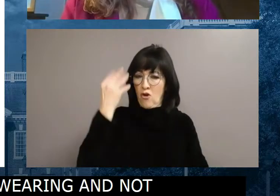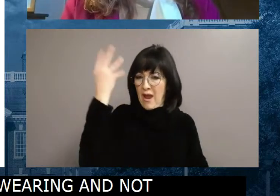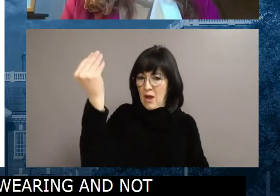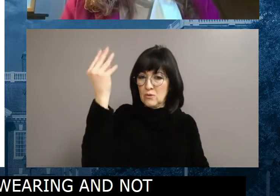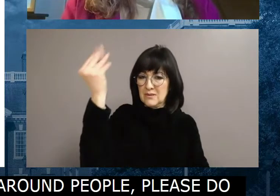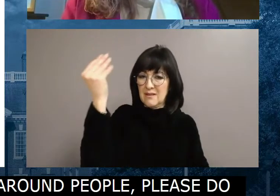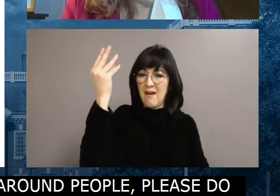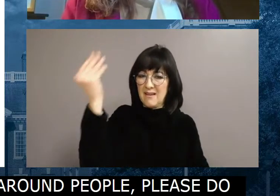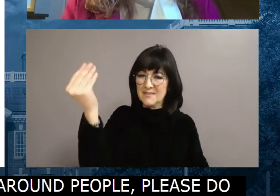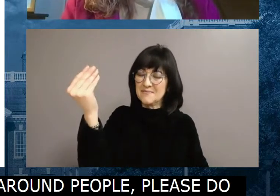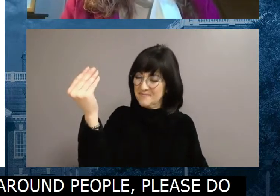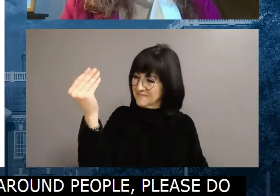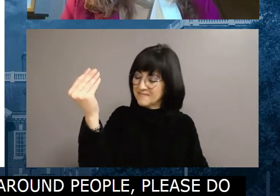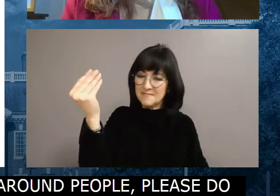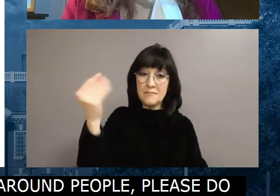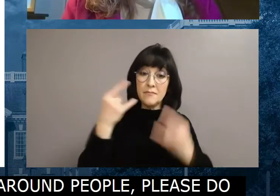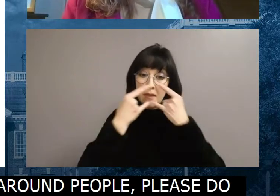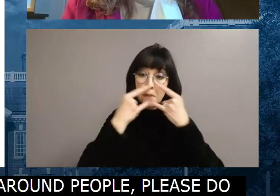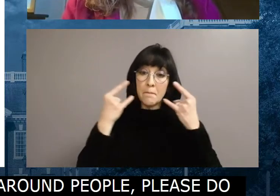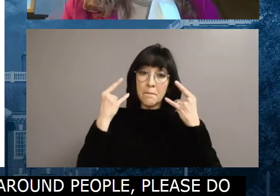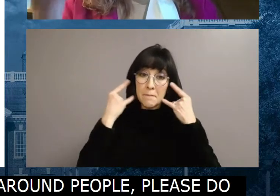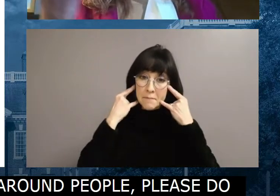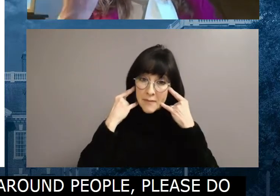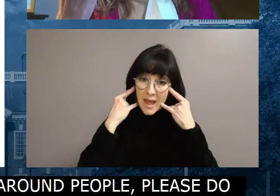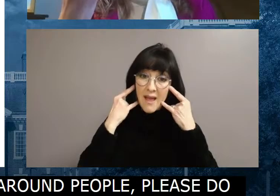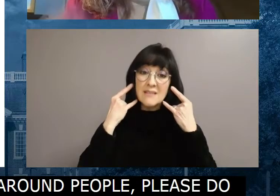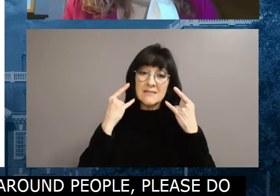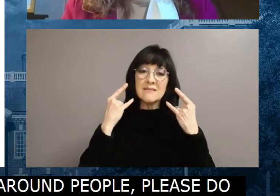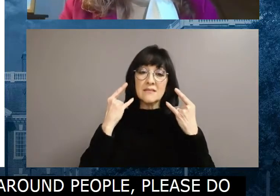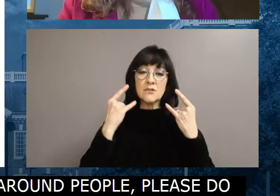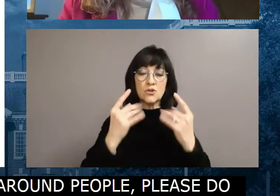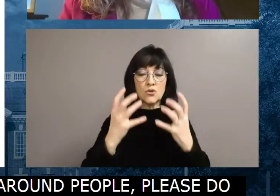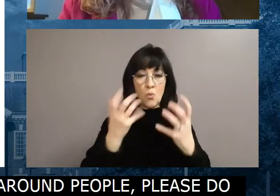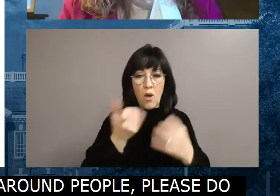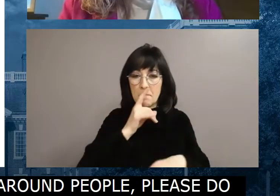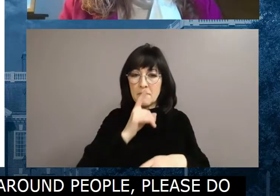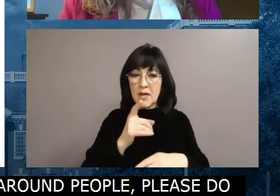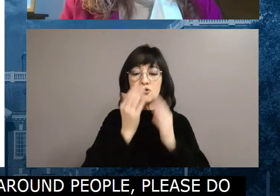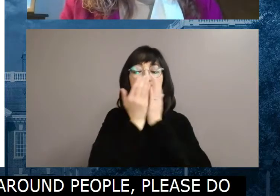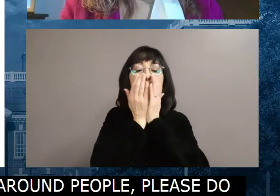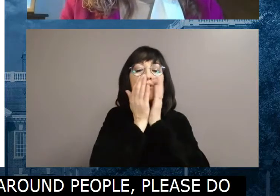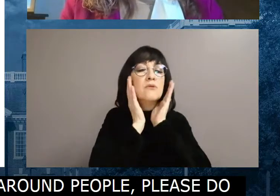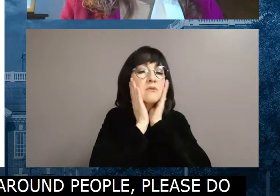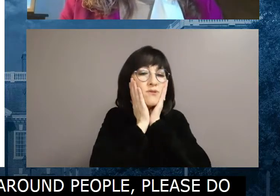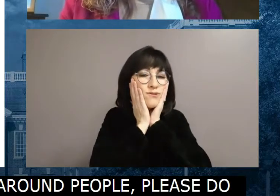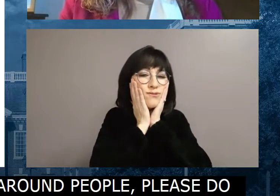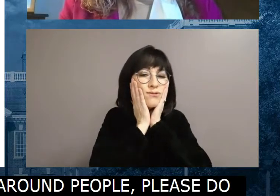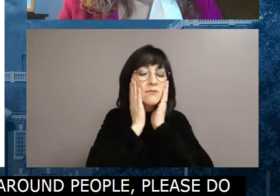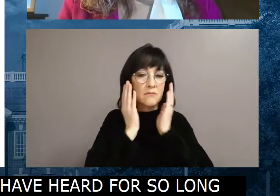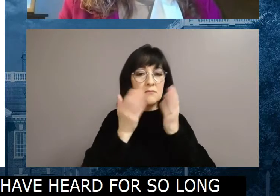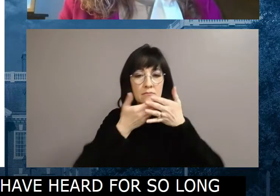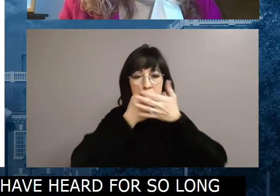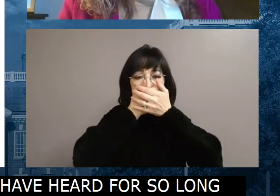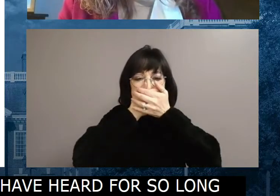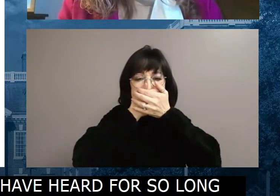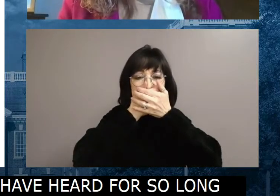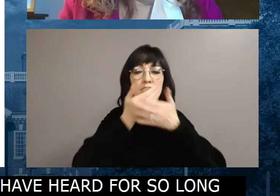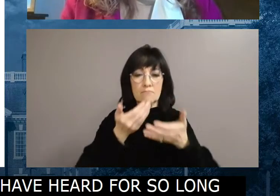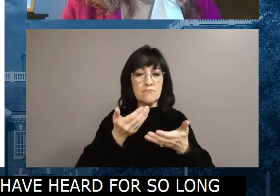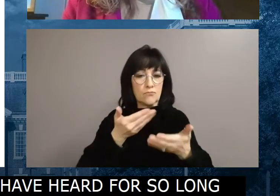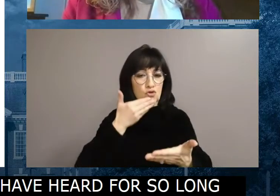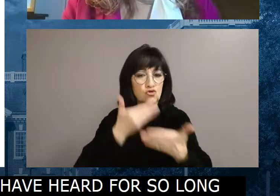again, the mask wearing, a mask that fits snugly around your mouth and